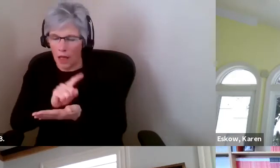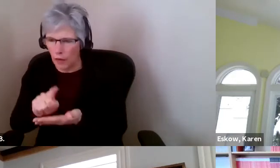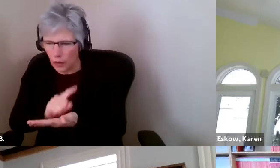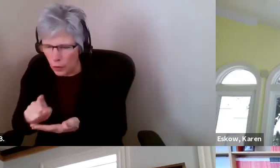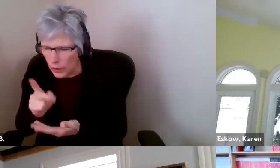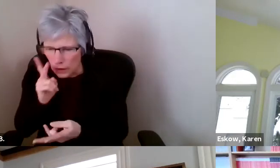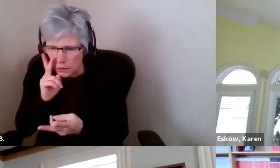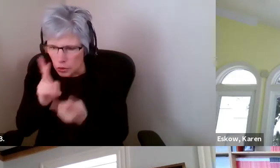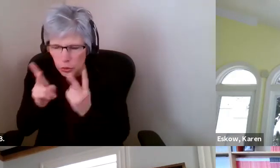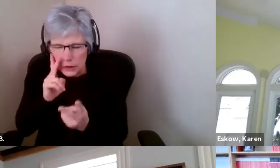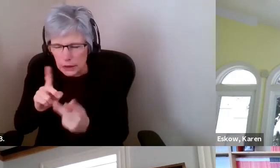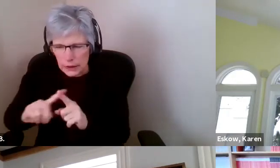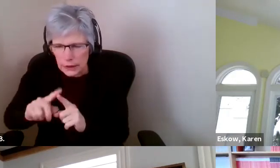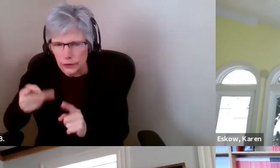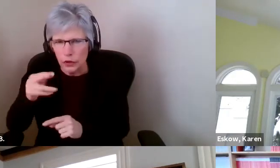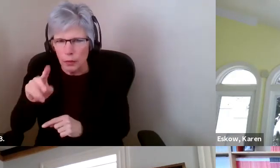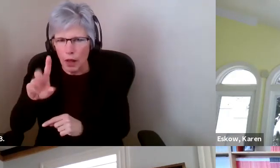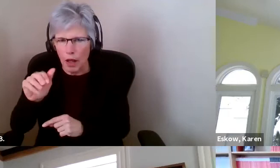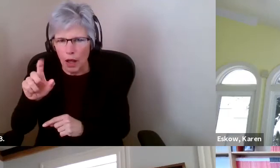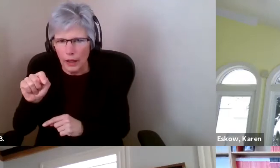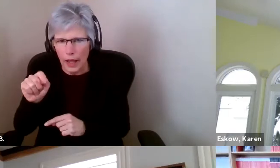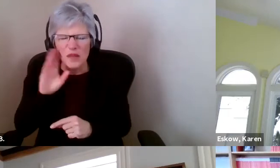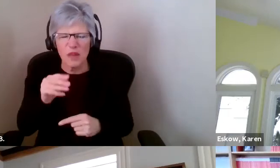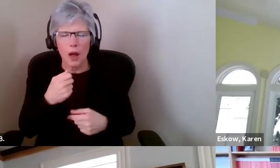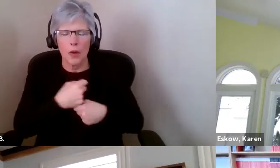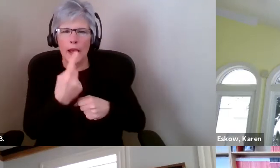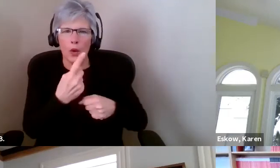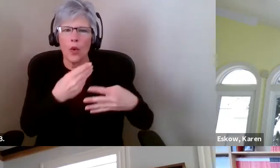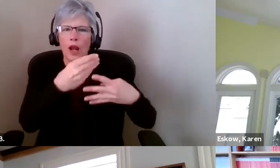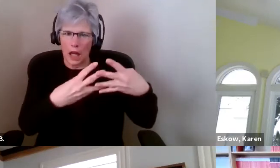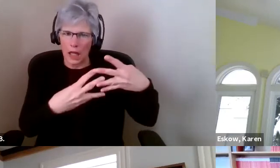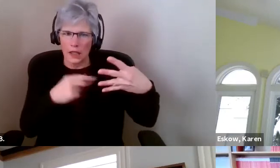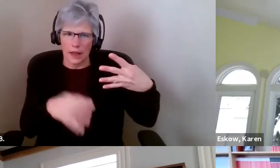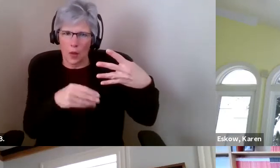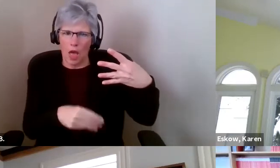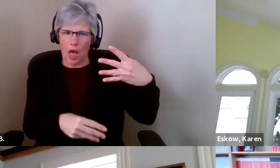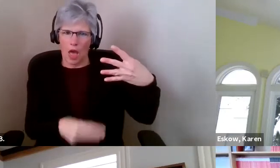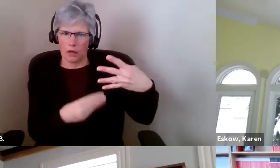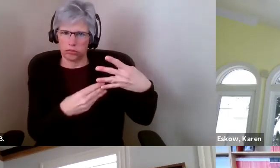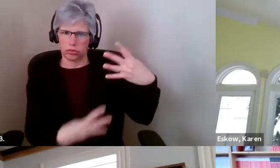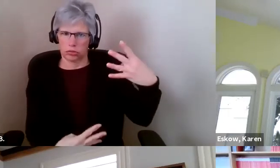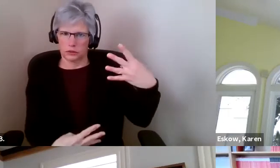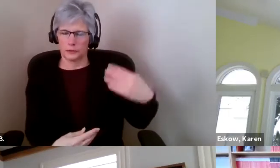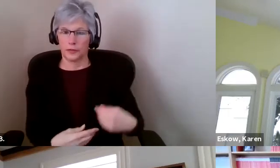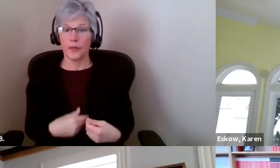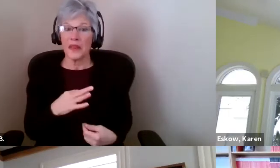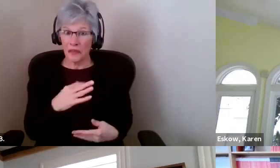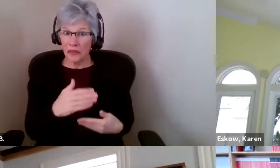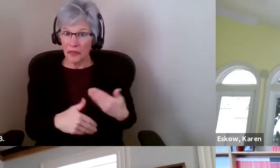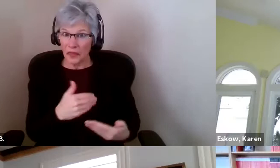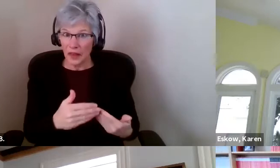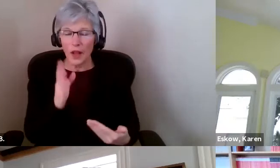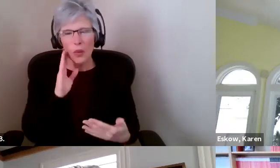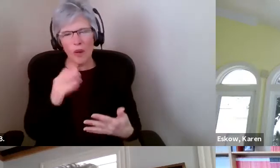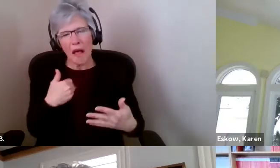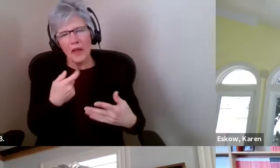look. And if all goes well, they'll be mildly, and I do this mean this, mildly annotated so you know what it